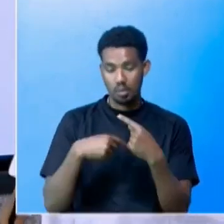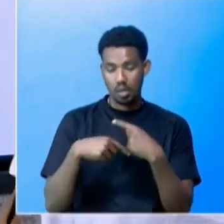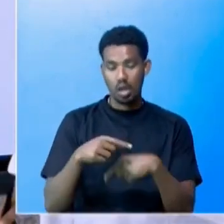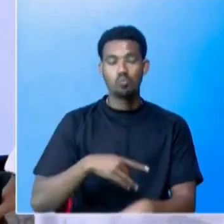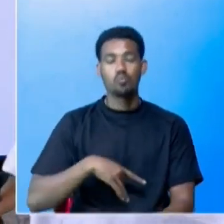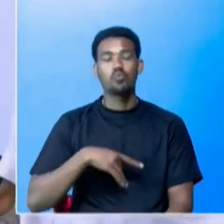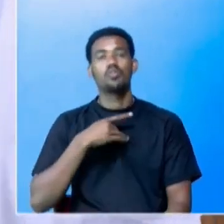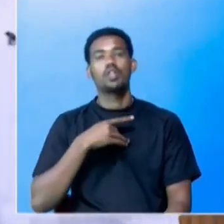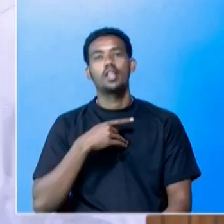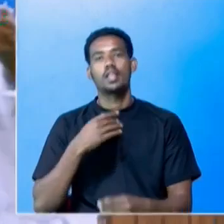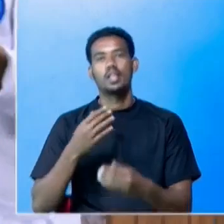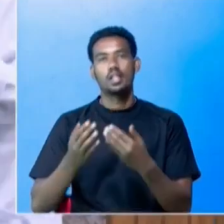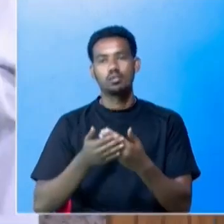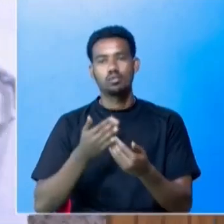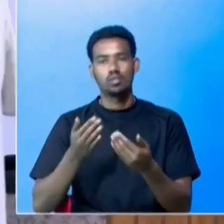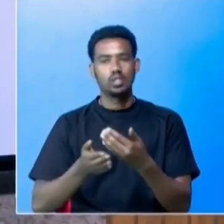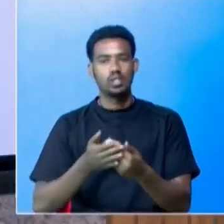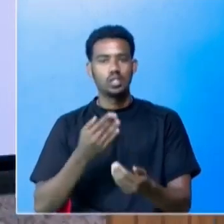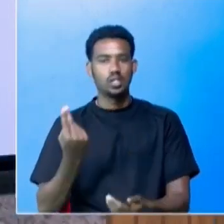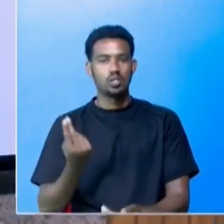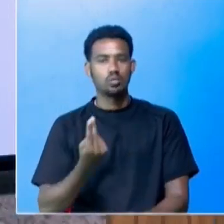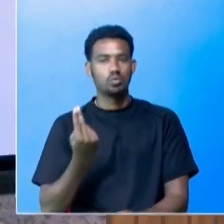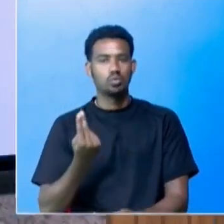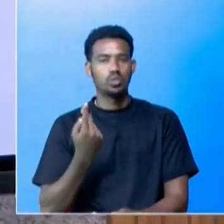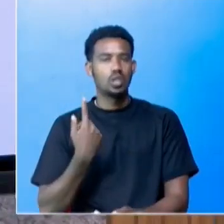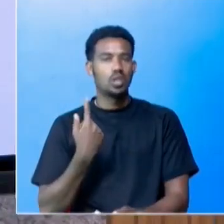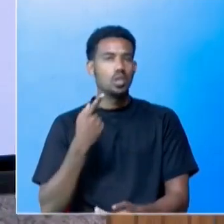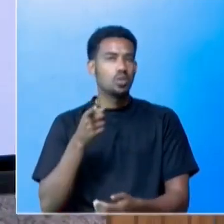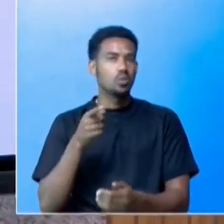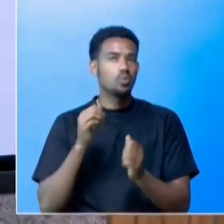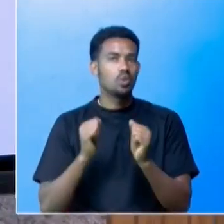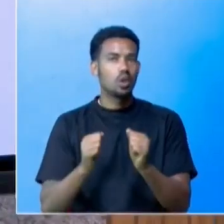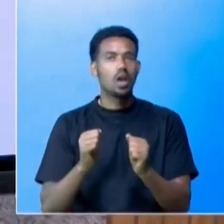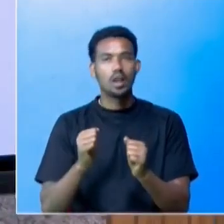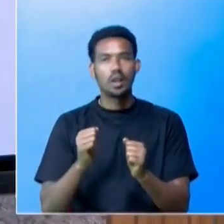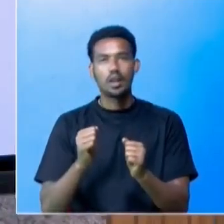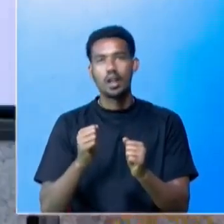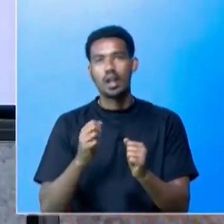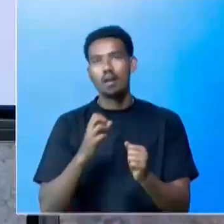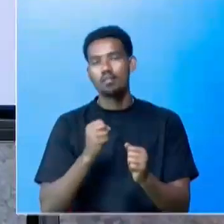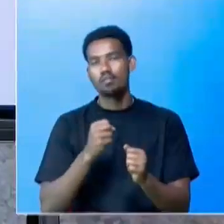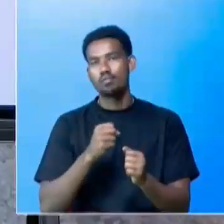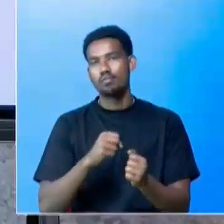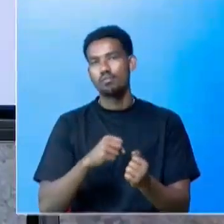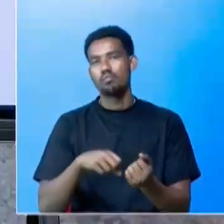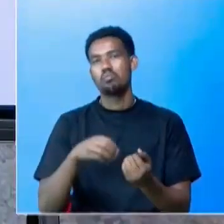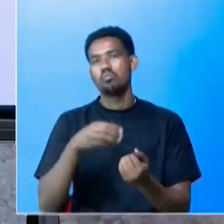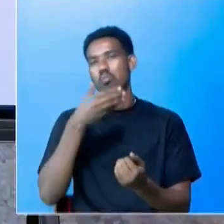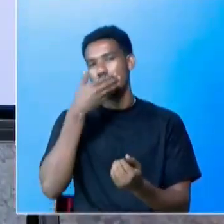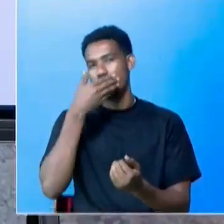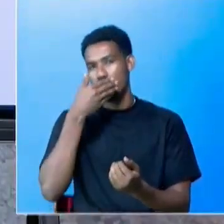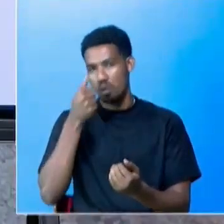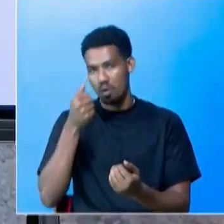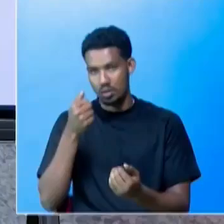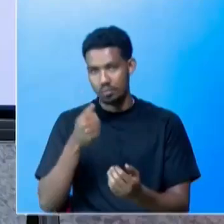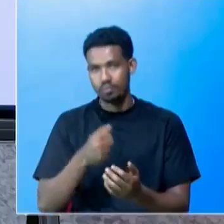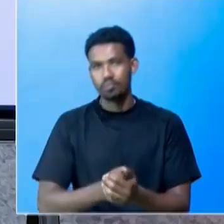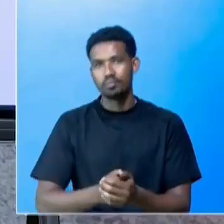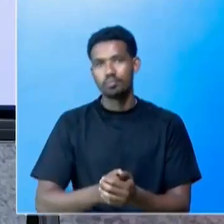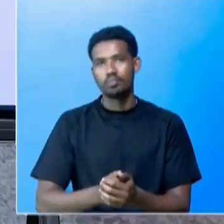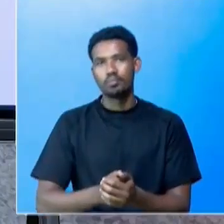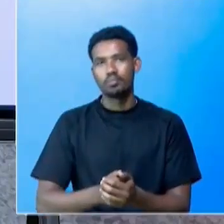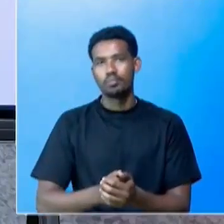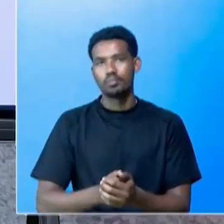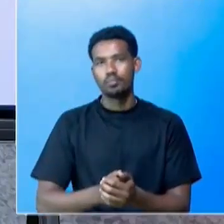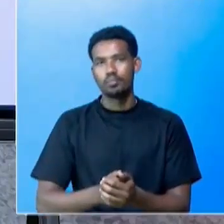can use easily two of them, and you can have more. For example, happy and sad.